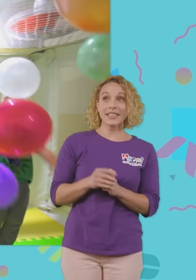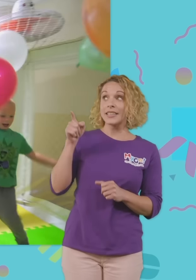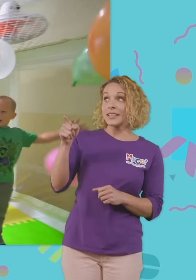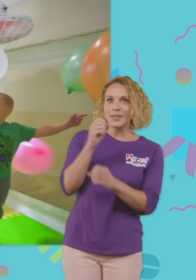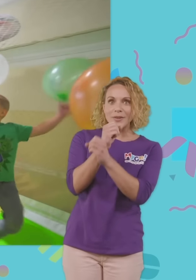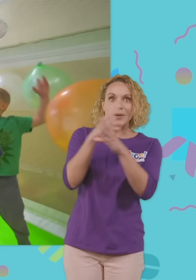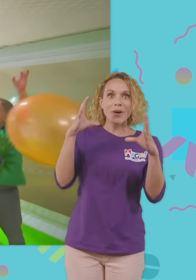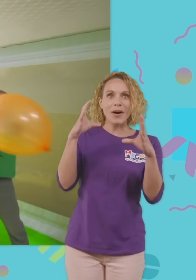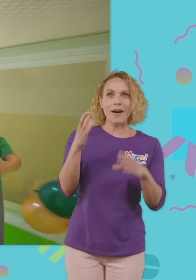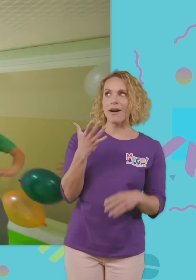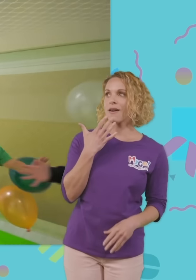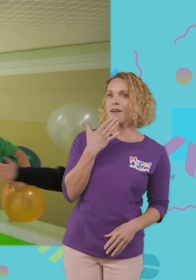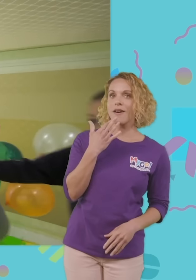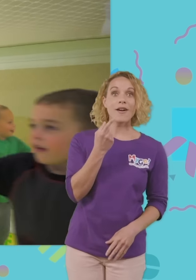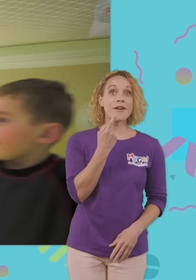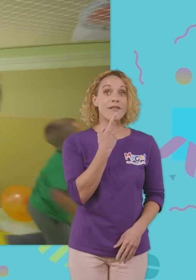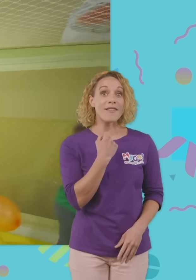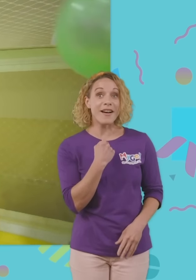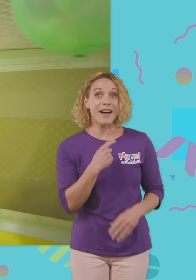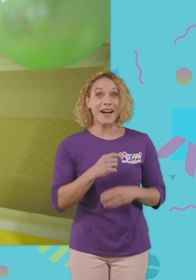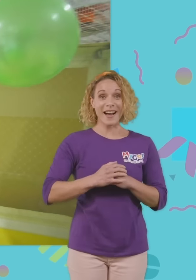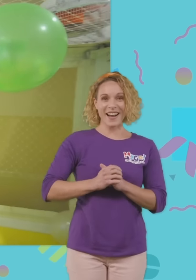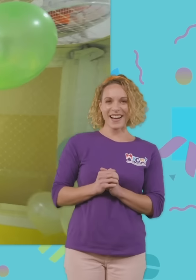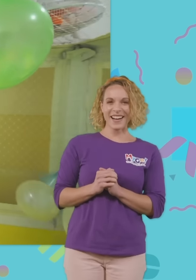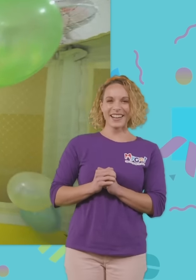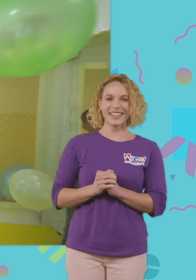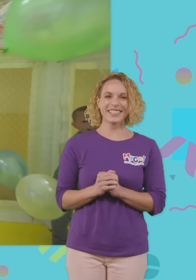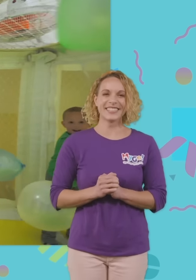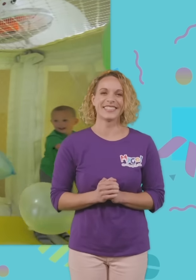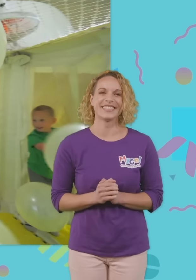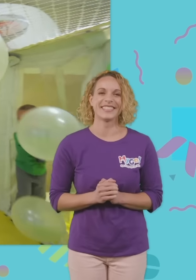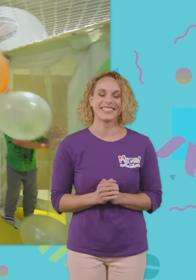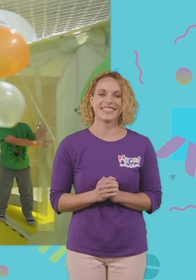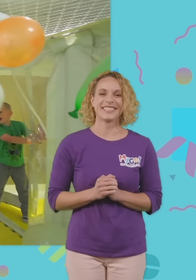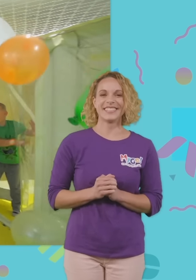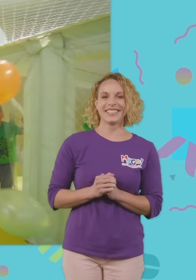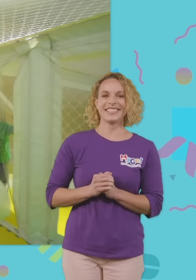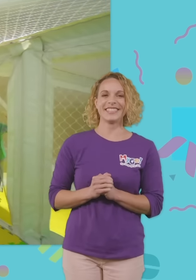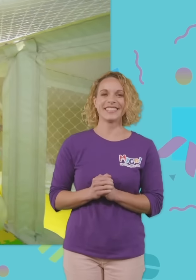Gotcha! Whoa. Look at this balloon! It's the color red!